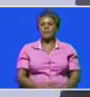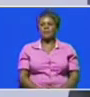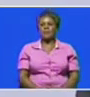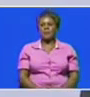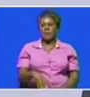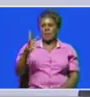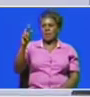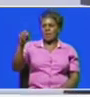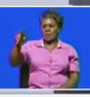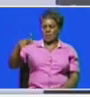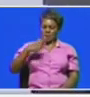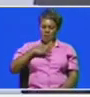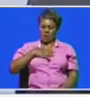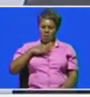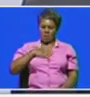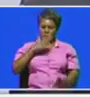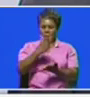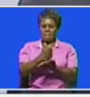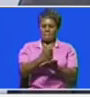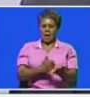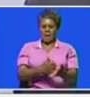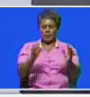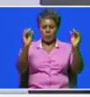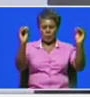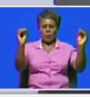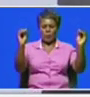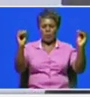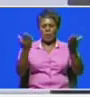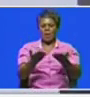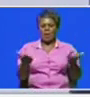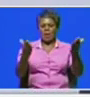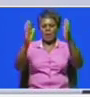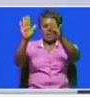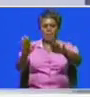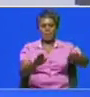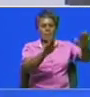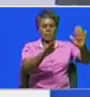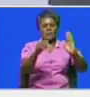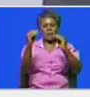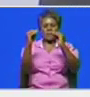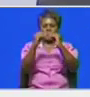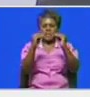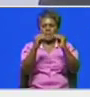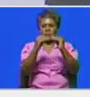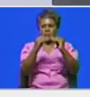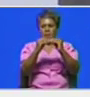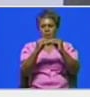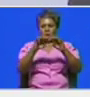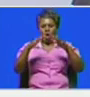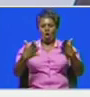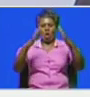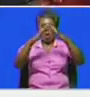Our MPs will not be party to any parliamentary proceedings or